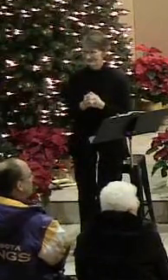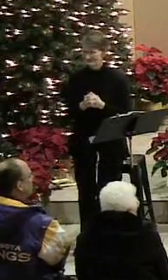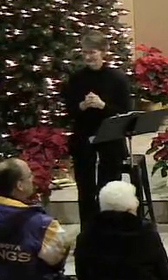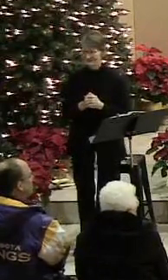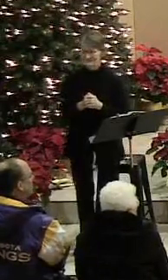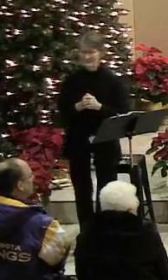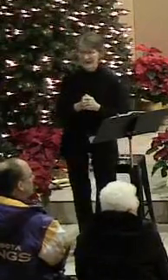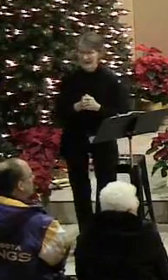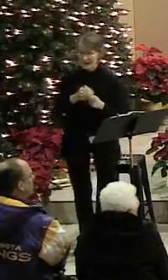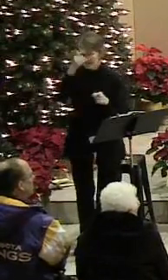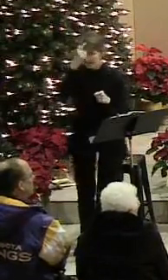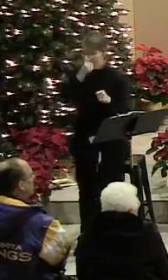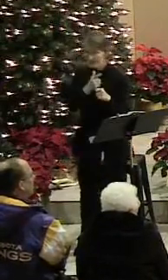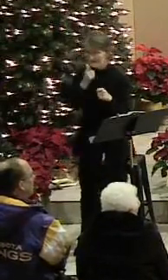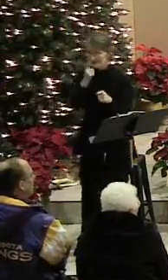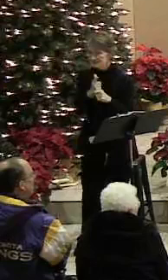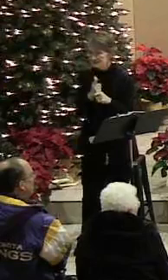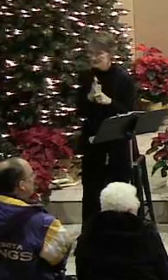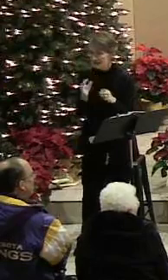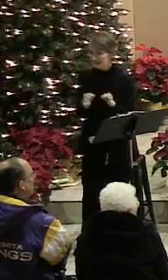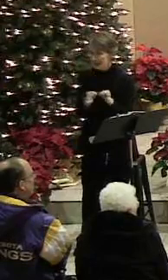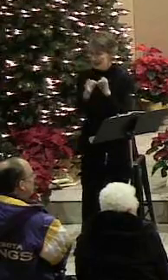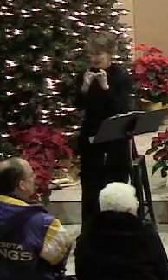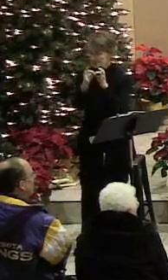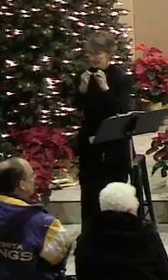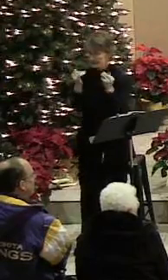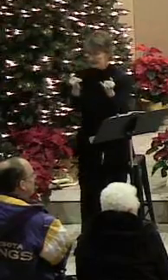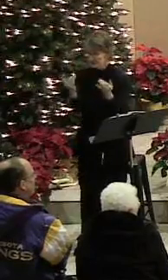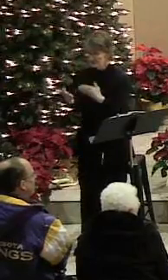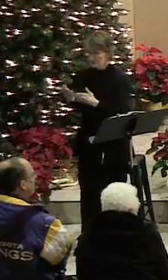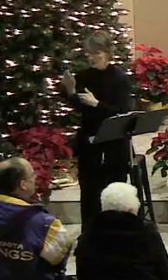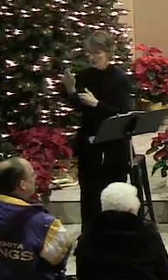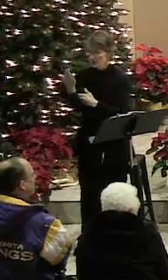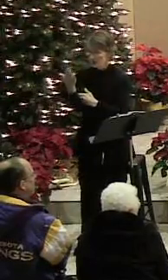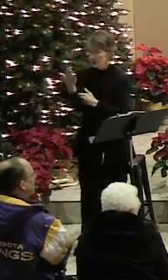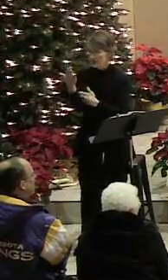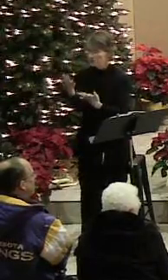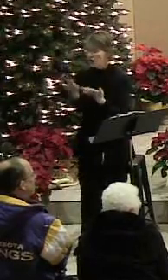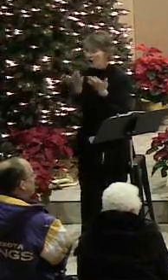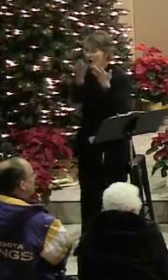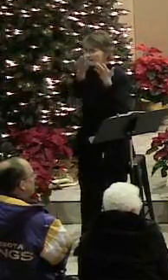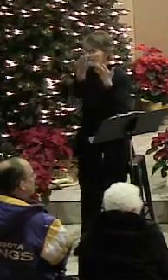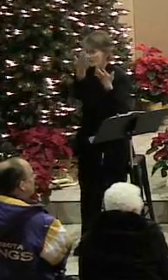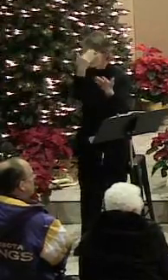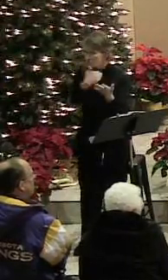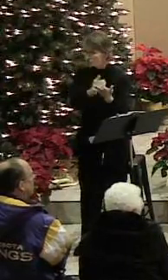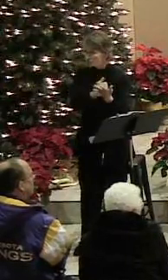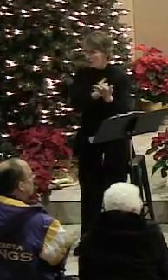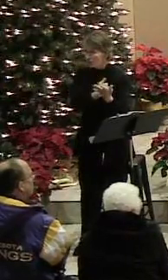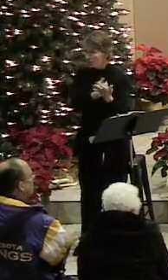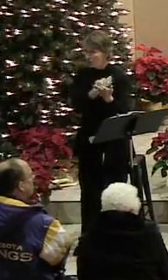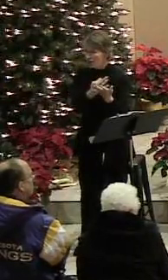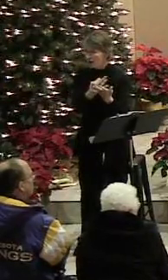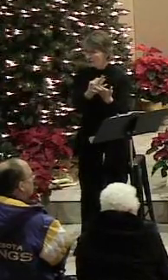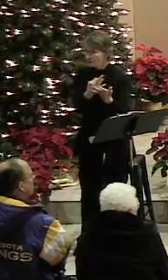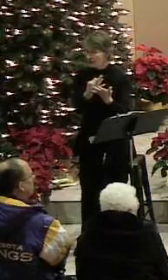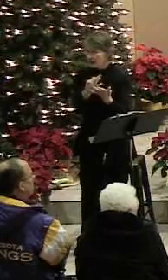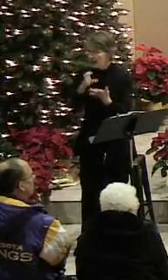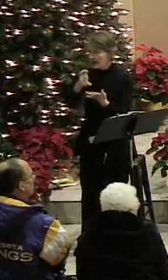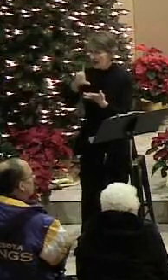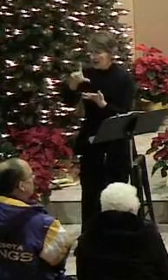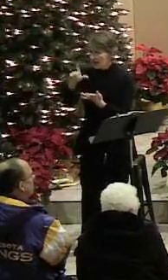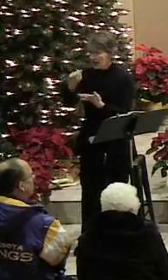Brothers and sisters, our Mass this morning is offered for the repose of the soul of Clarence